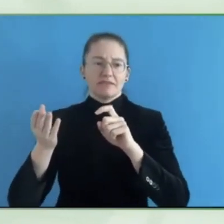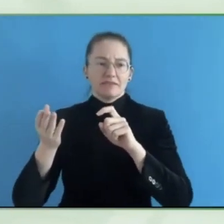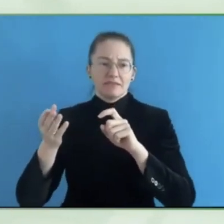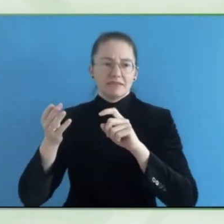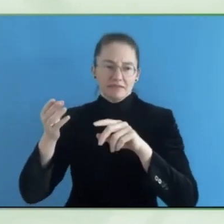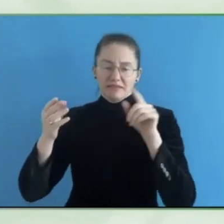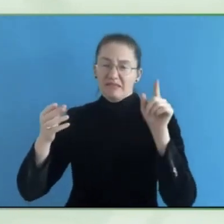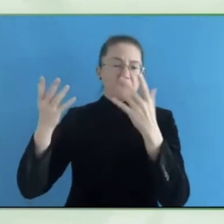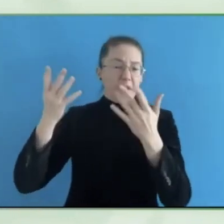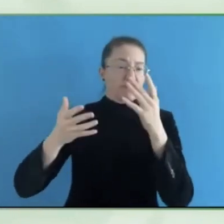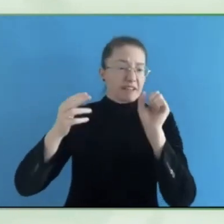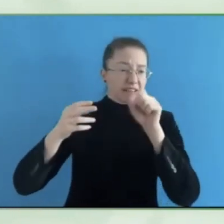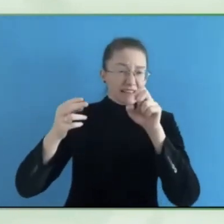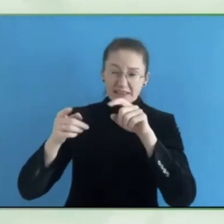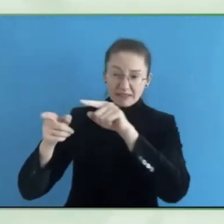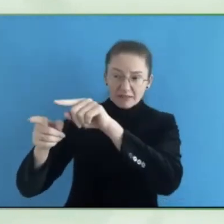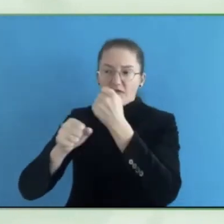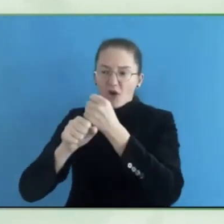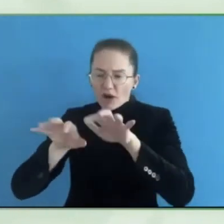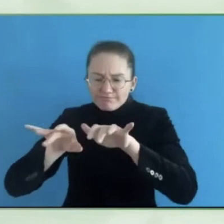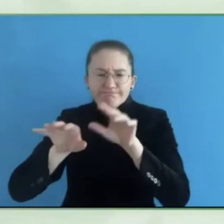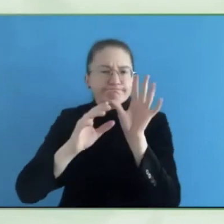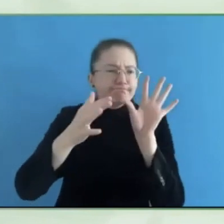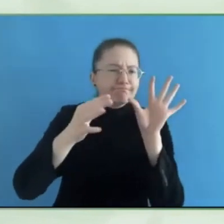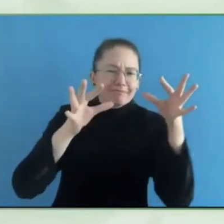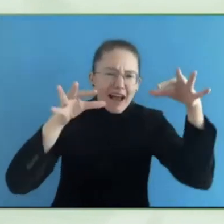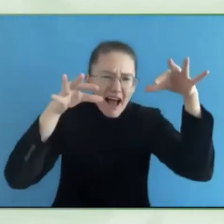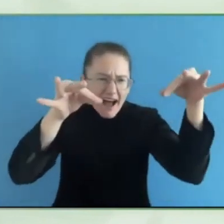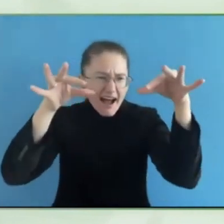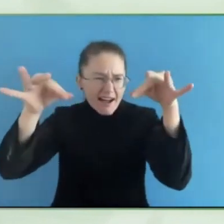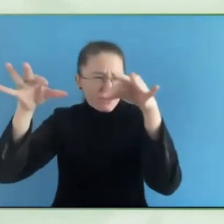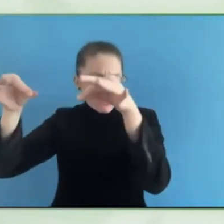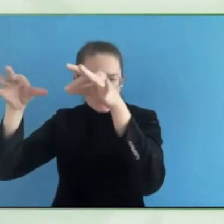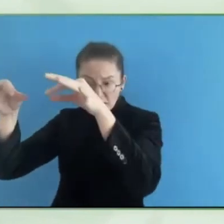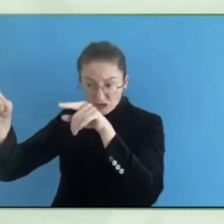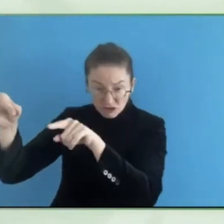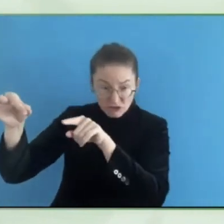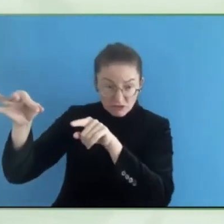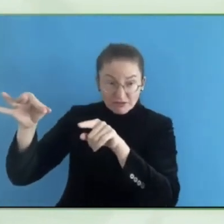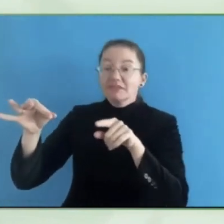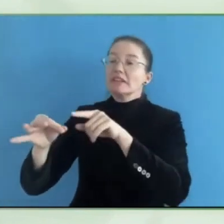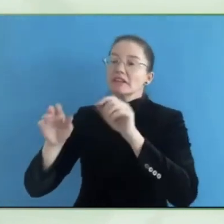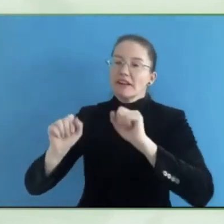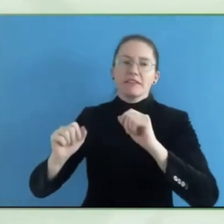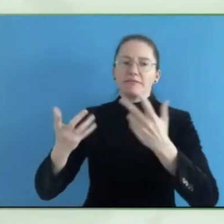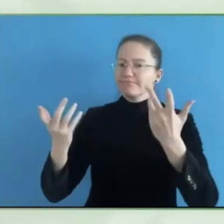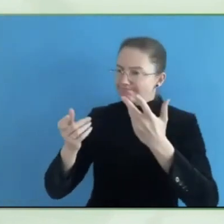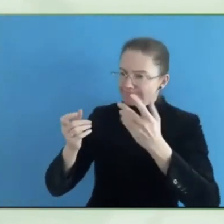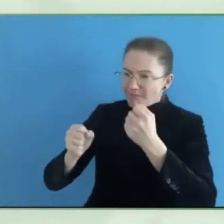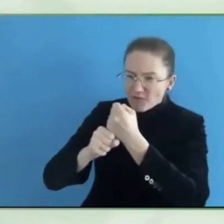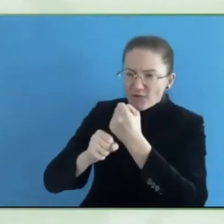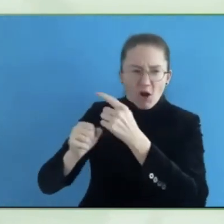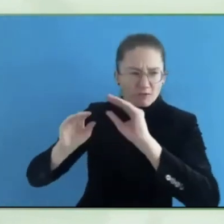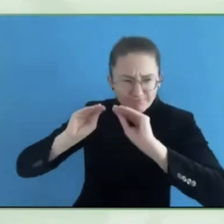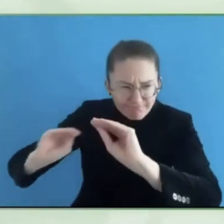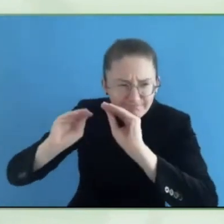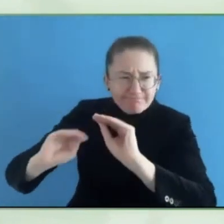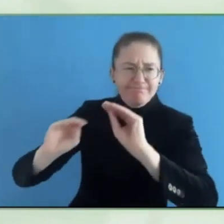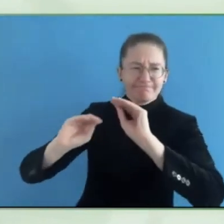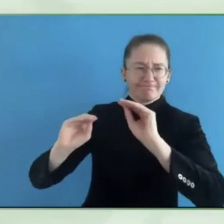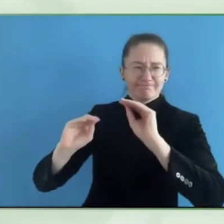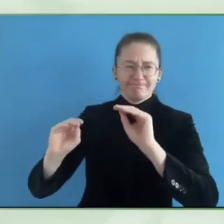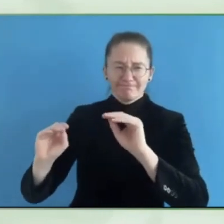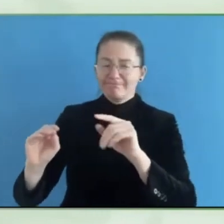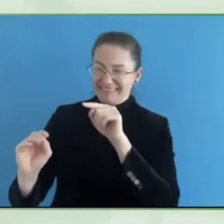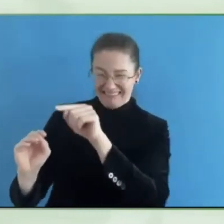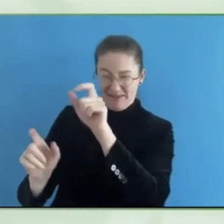did work trainings, open for everybody. We had socially disadvantaged people. We have had